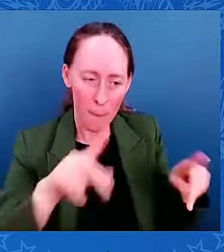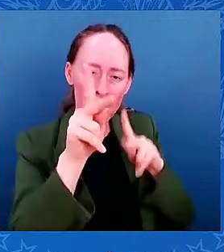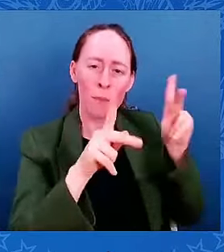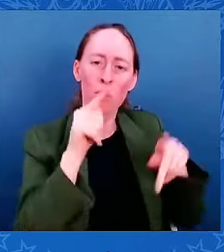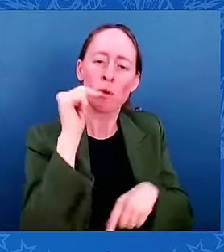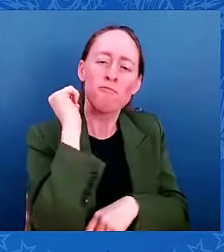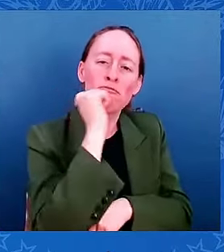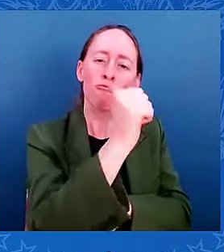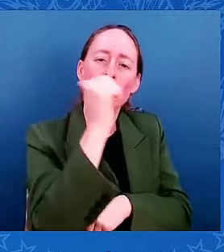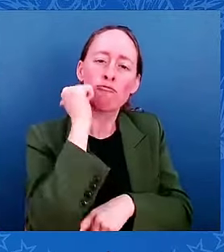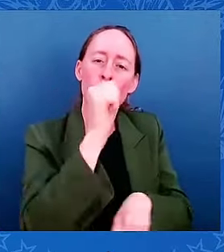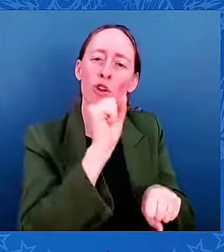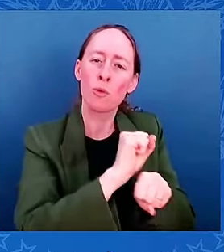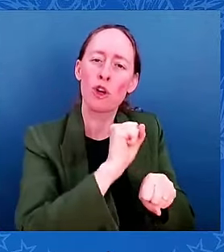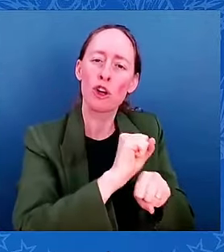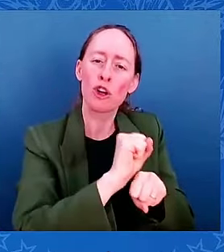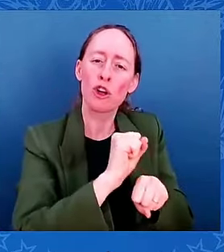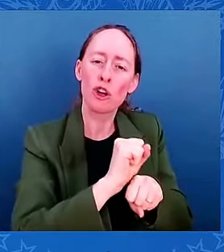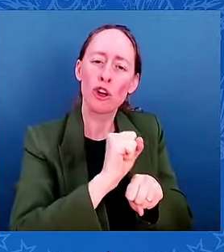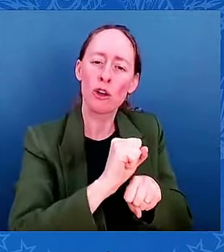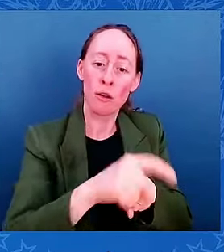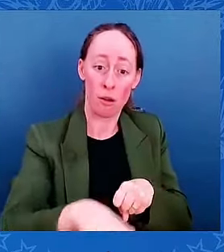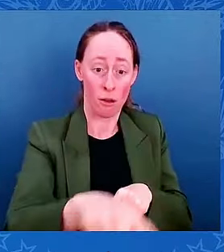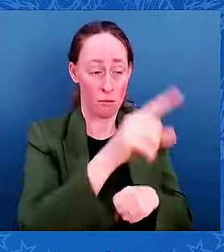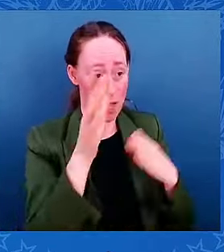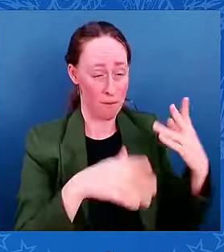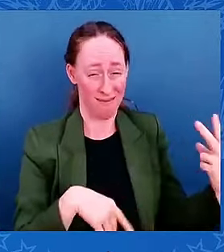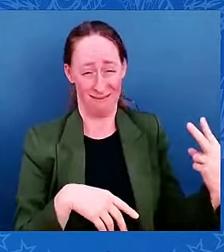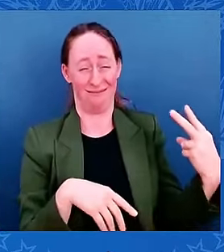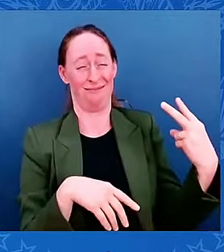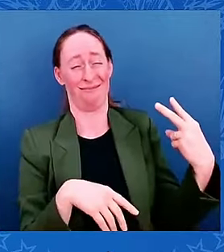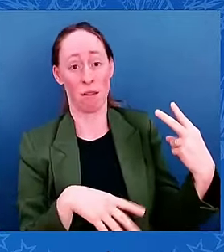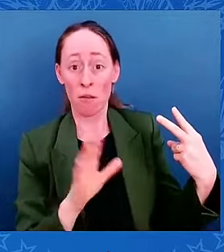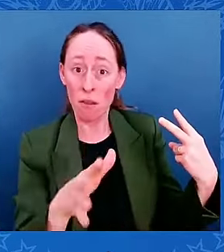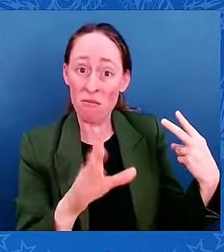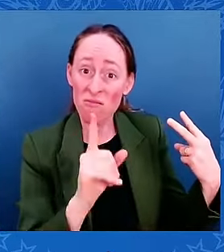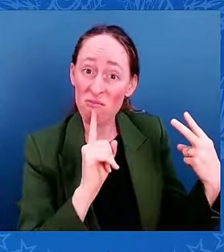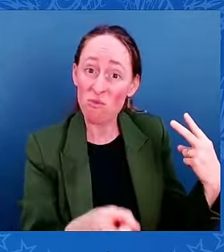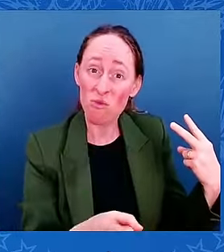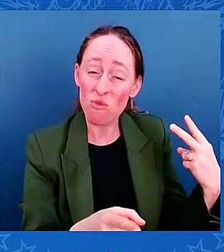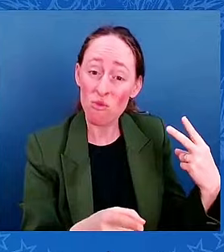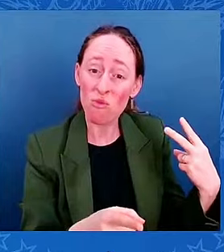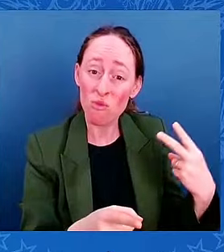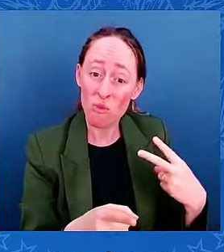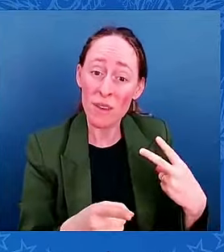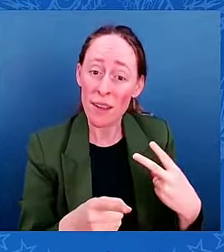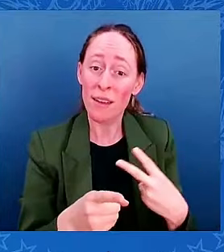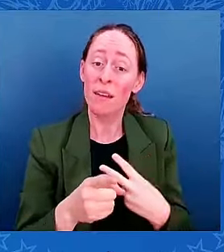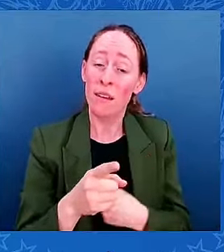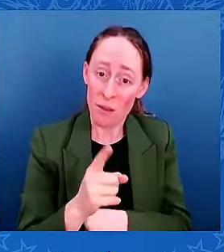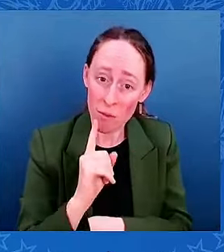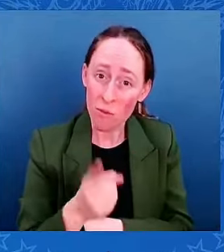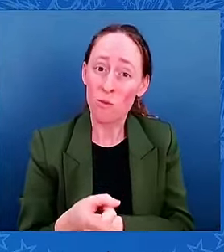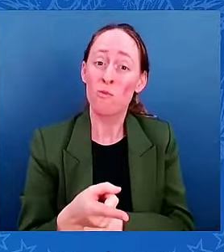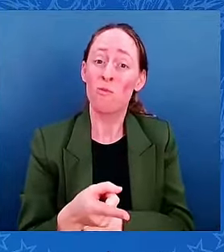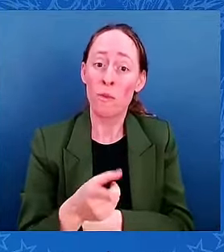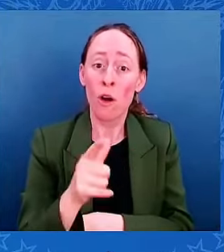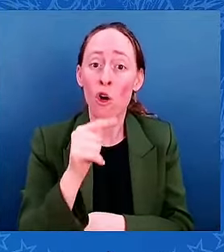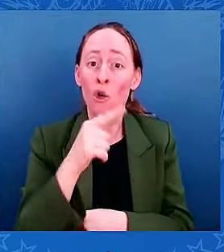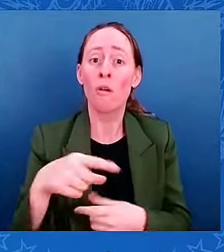Not only did the middle class build America, You built the middle